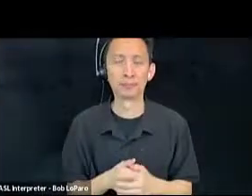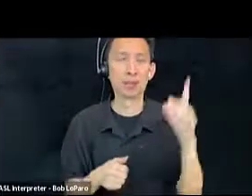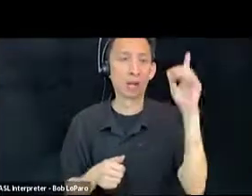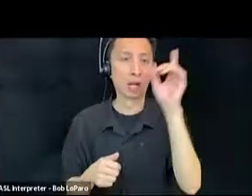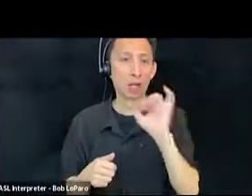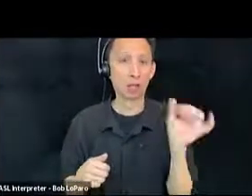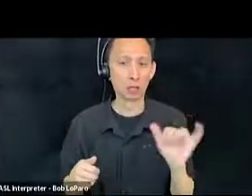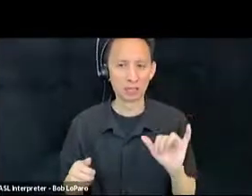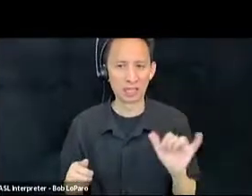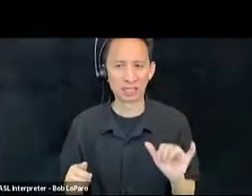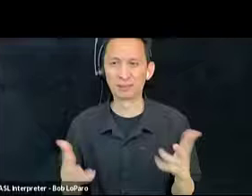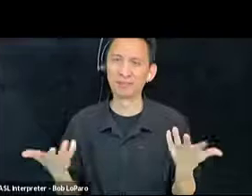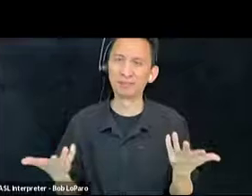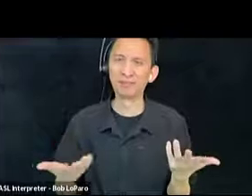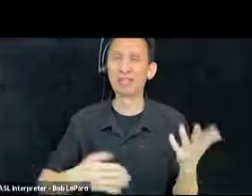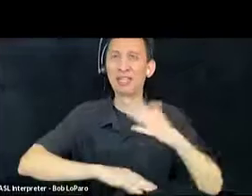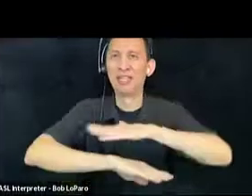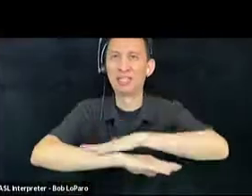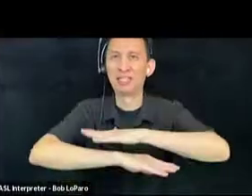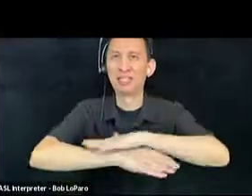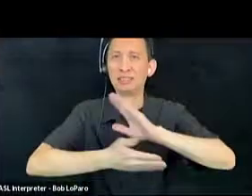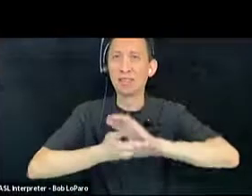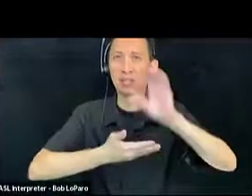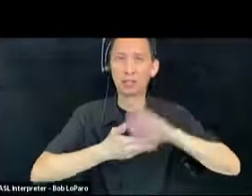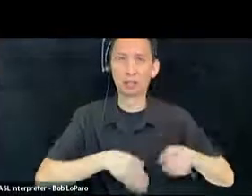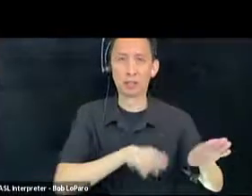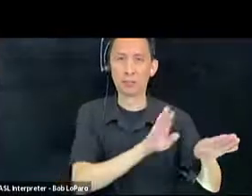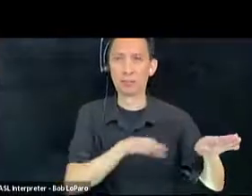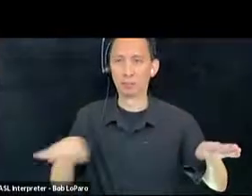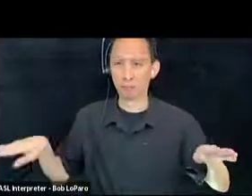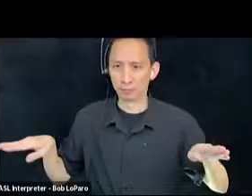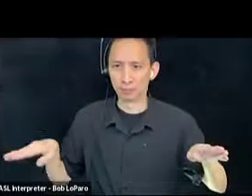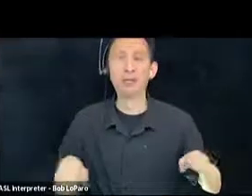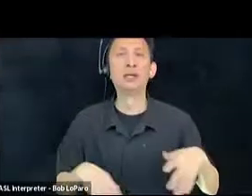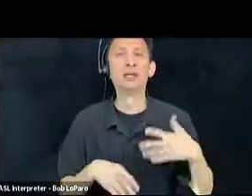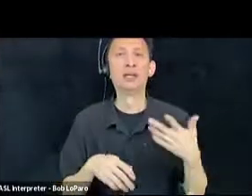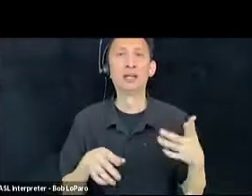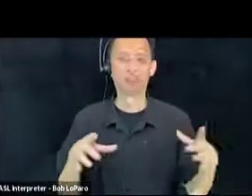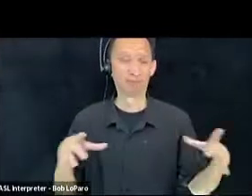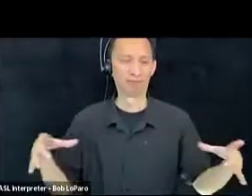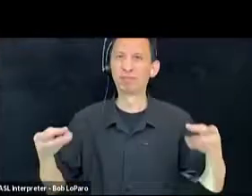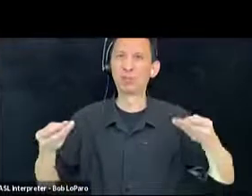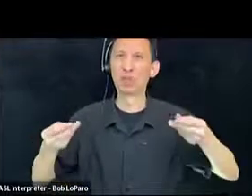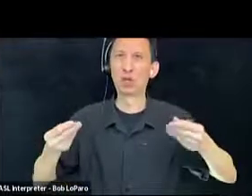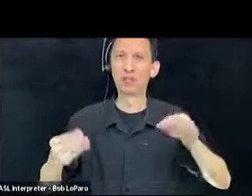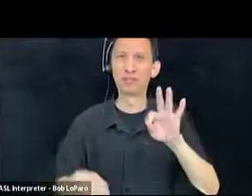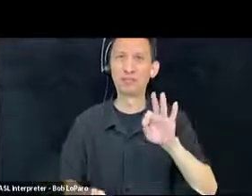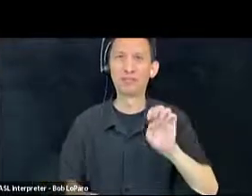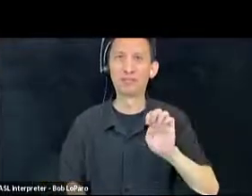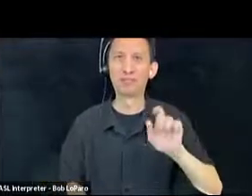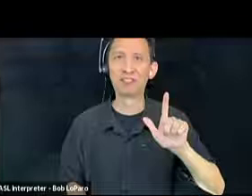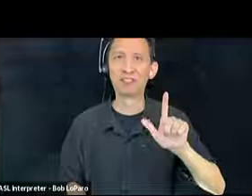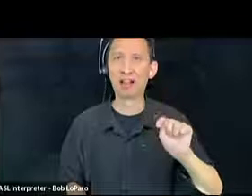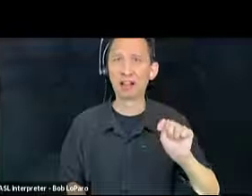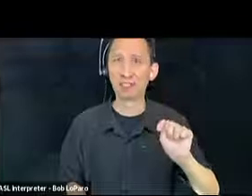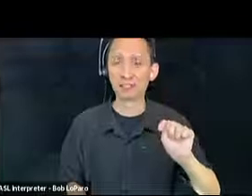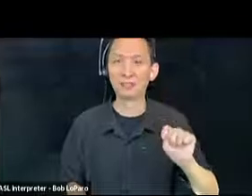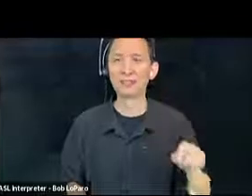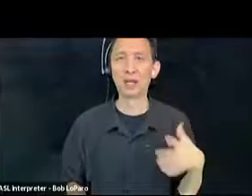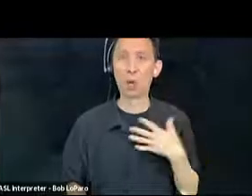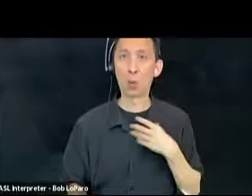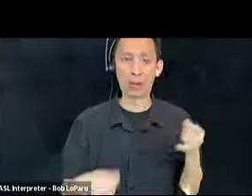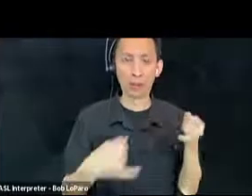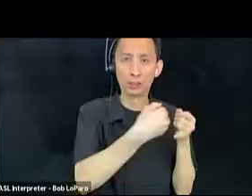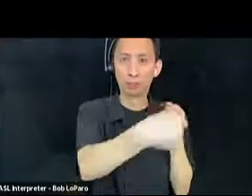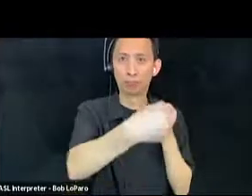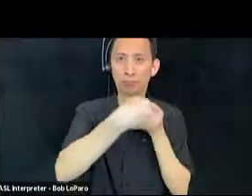of a felt material. And then it's every activity is separated by a string and there's a finished box on the top right. It looks like they're